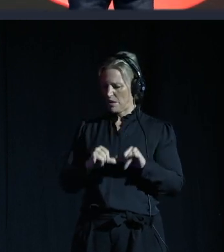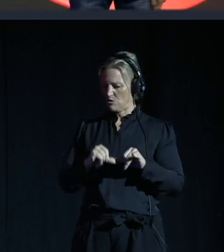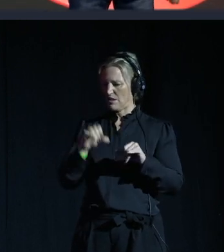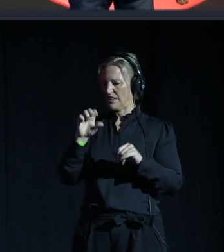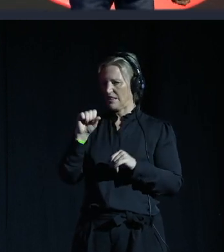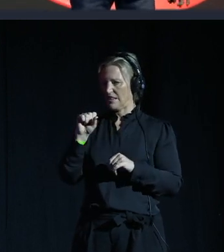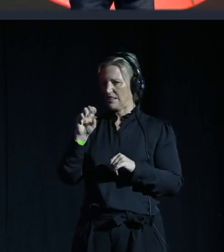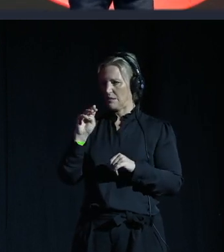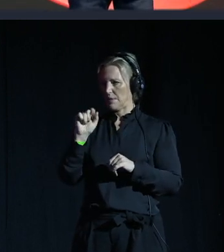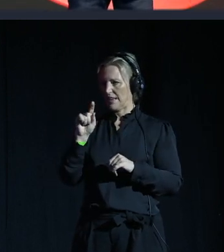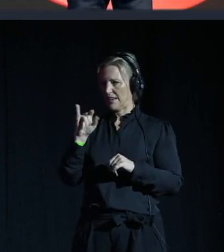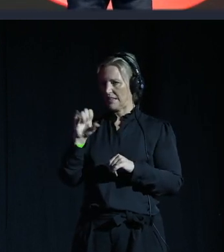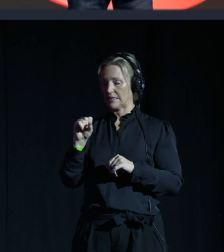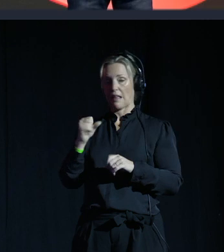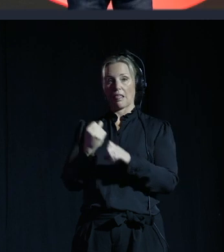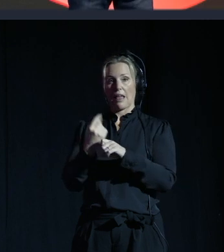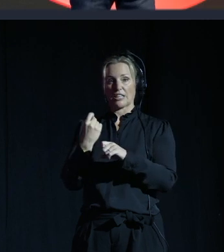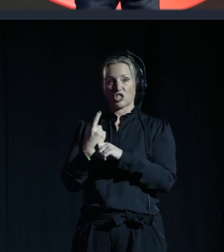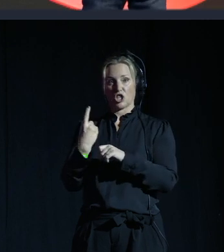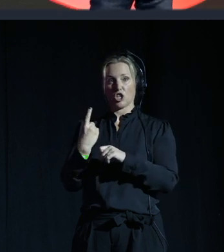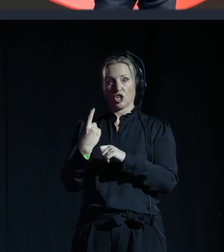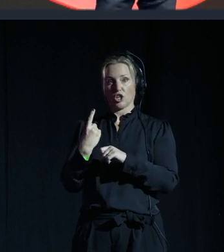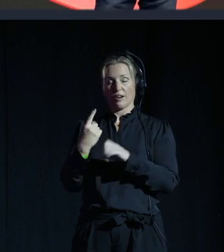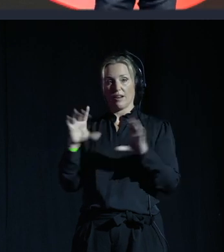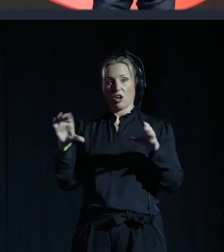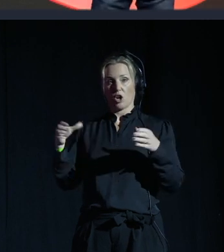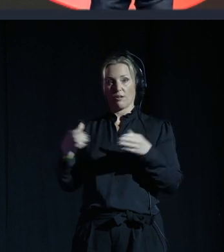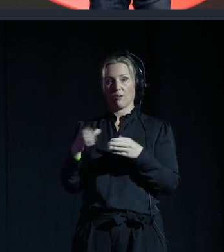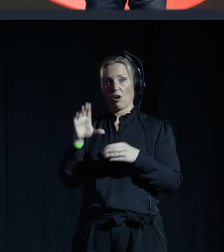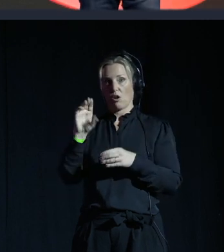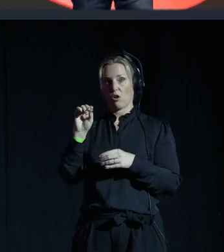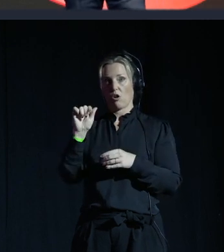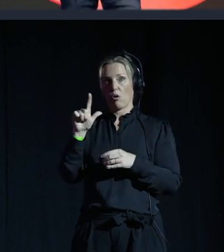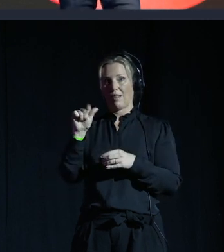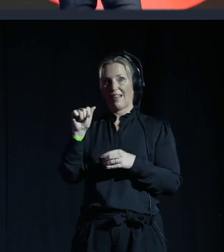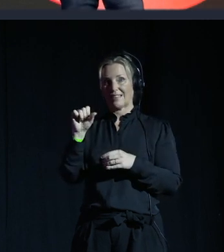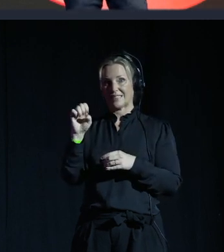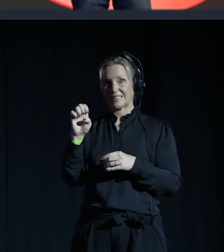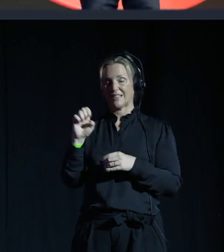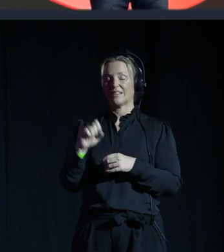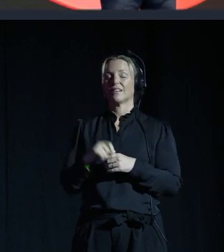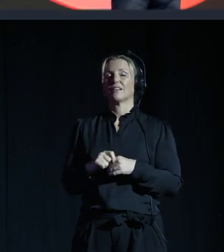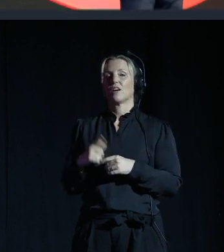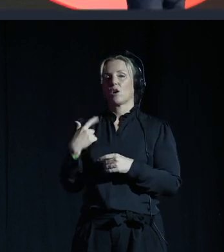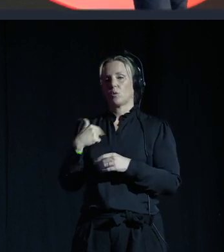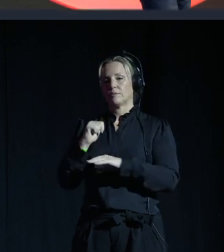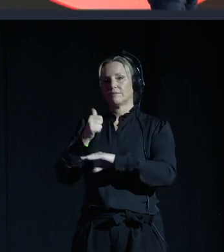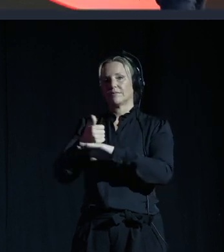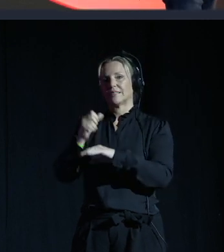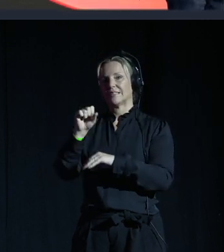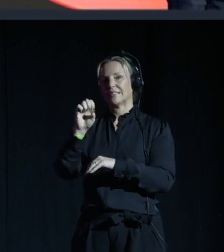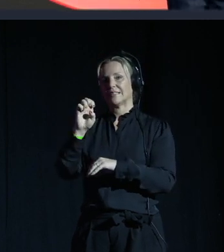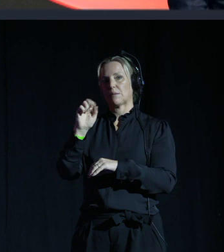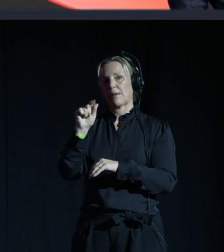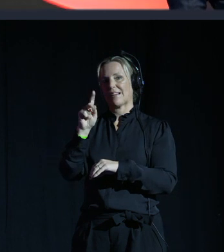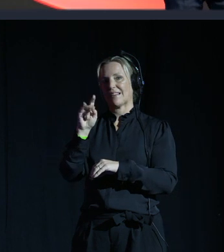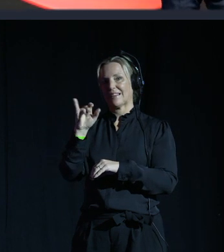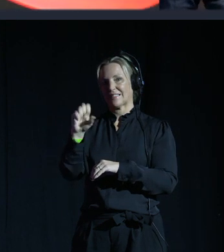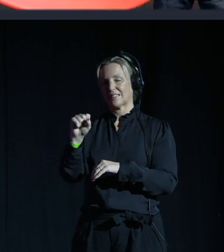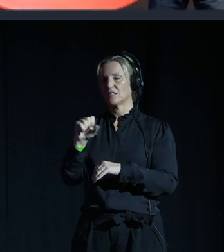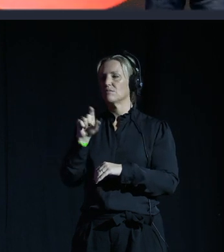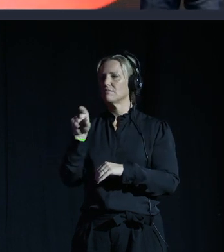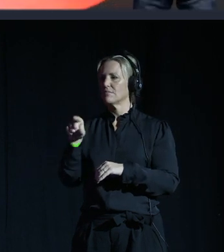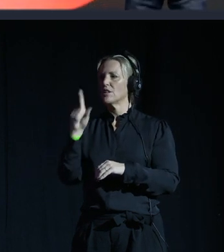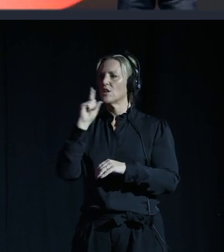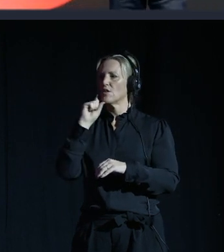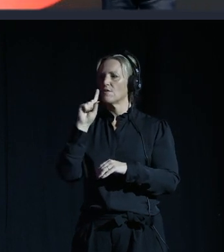Coalesce, we launched the preview of our semantic layer. So the semantic layer is it's meant to be an experience for sharing